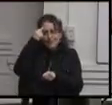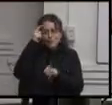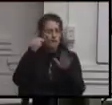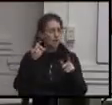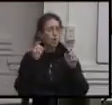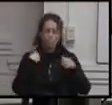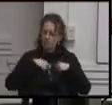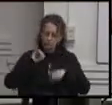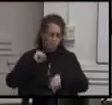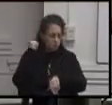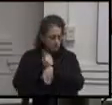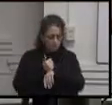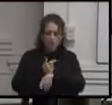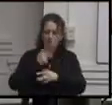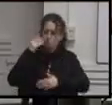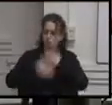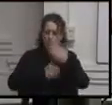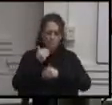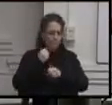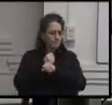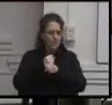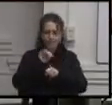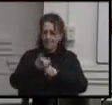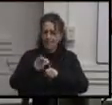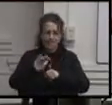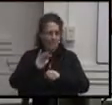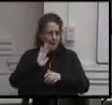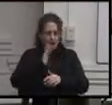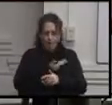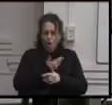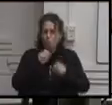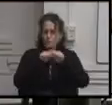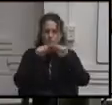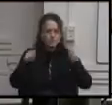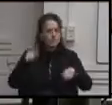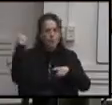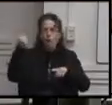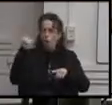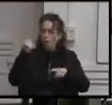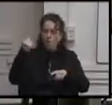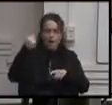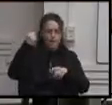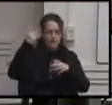have this be the way these things go forward with these kind of capital projects. The thing